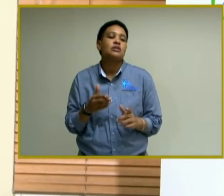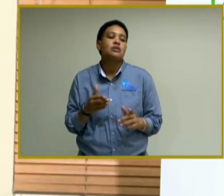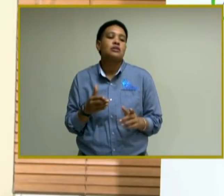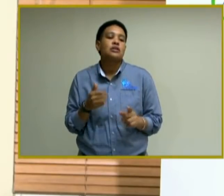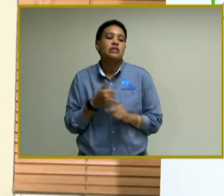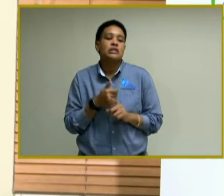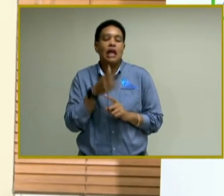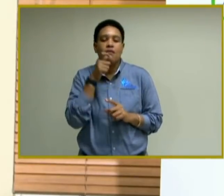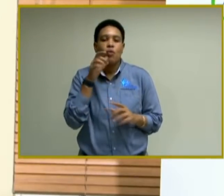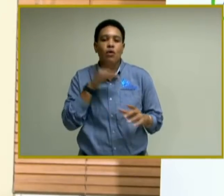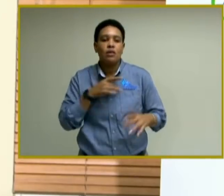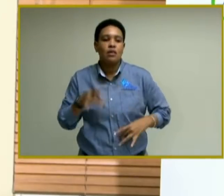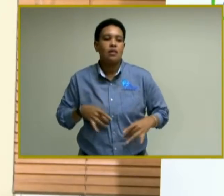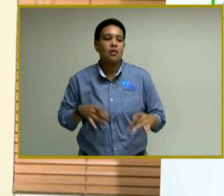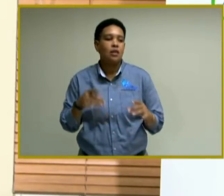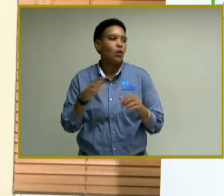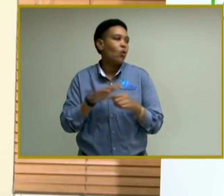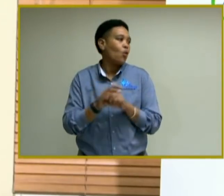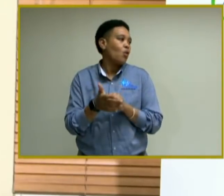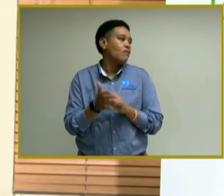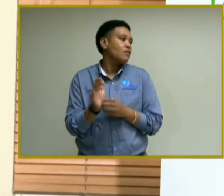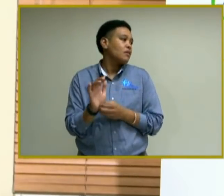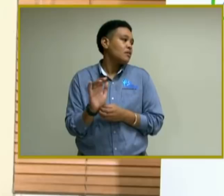would have gotten COVID.